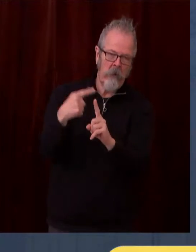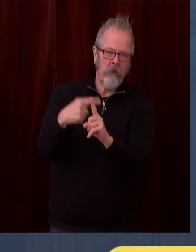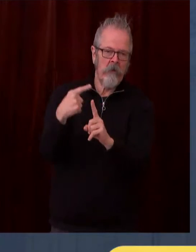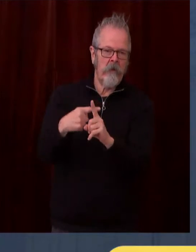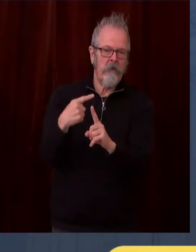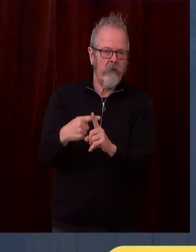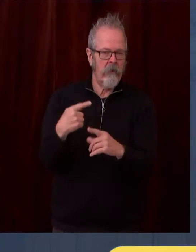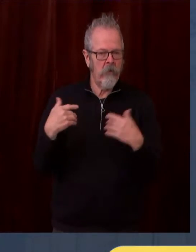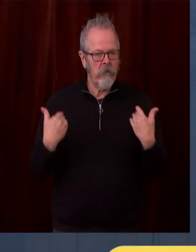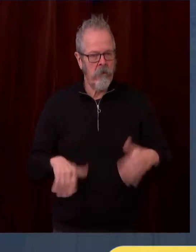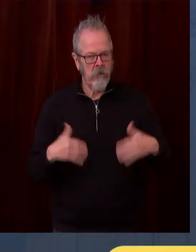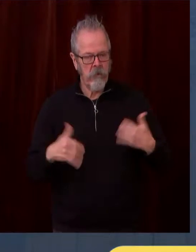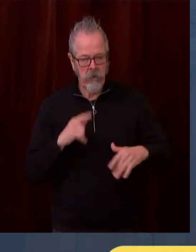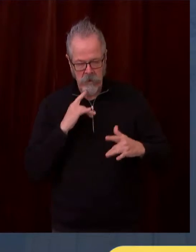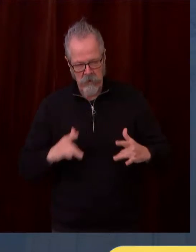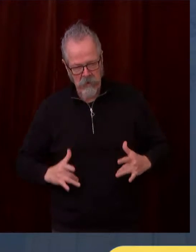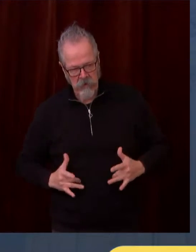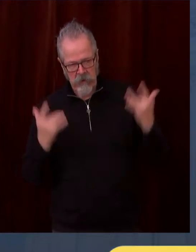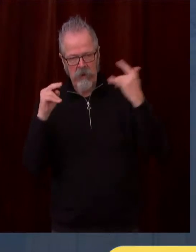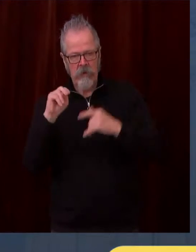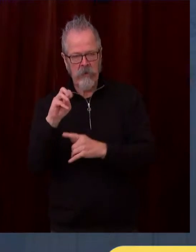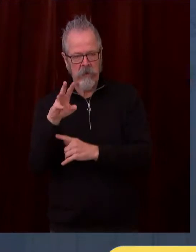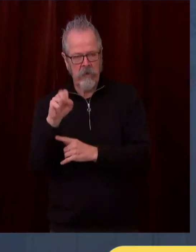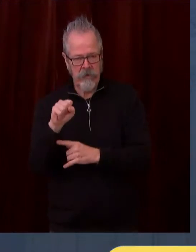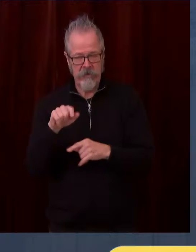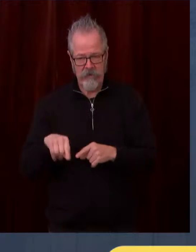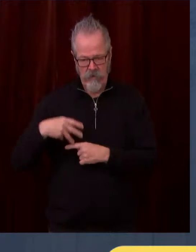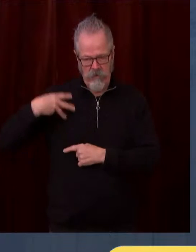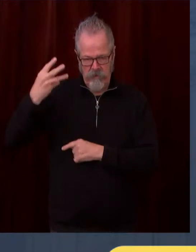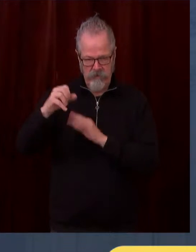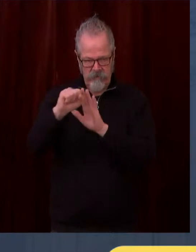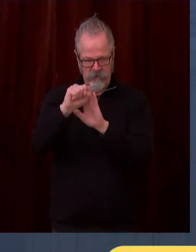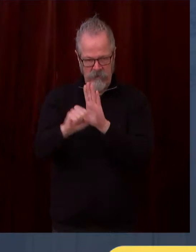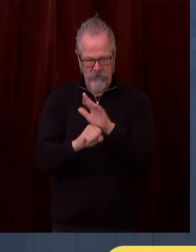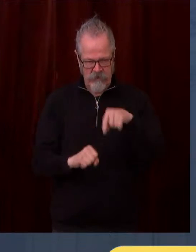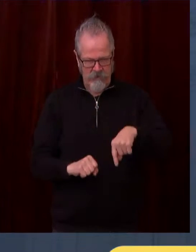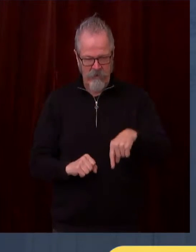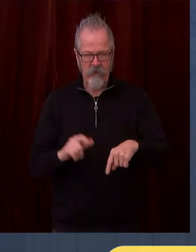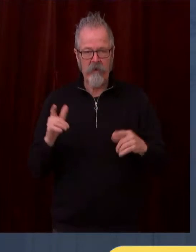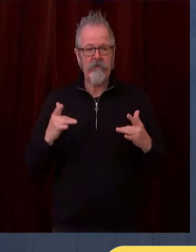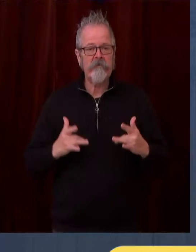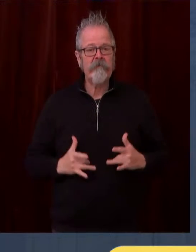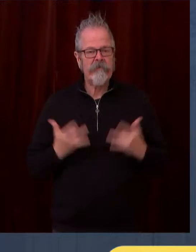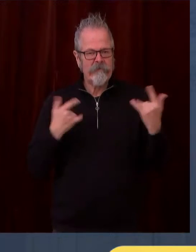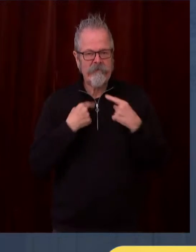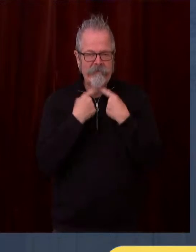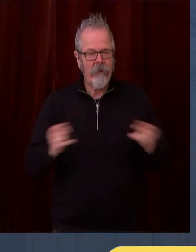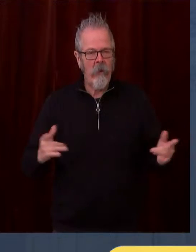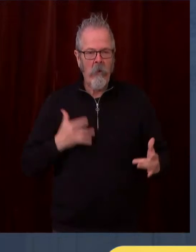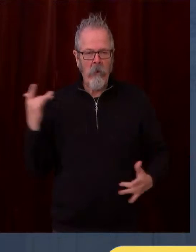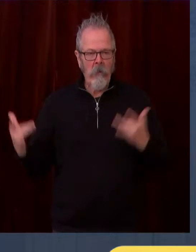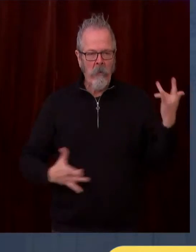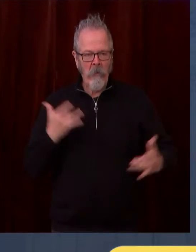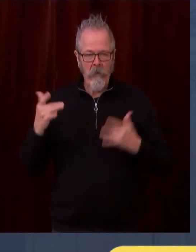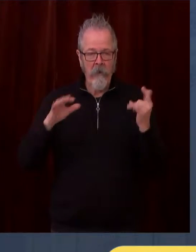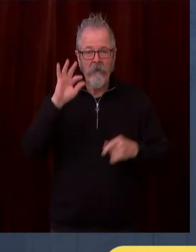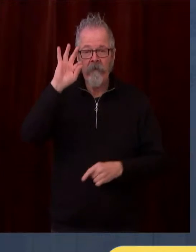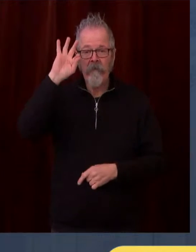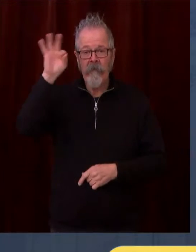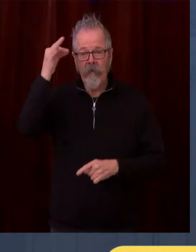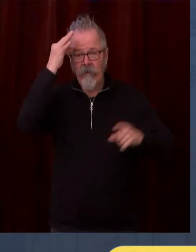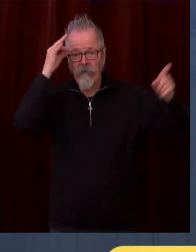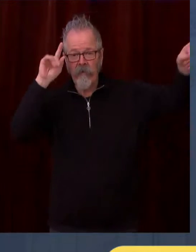Washington. I'm joyous to be able to say that the federal government has authorized the use of the